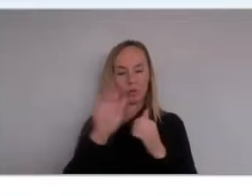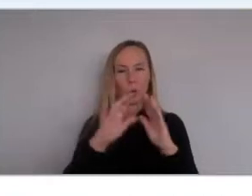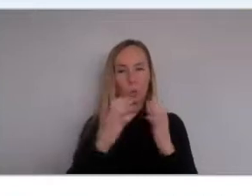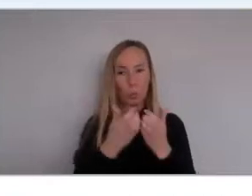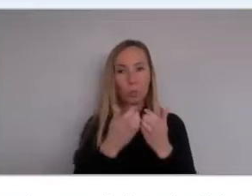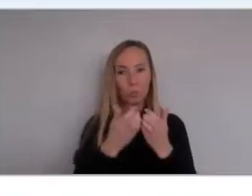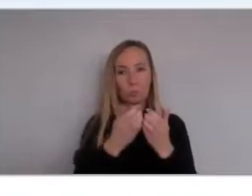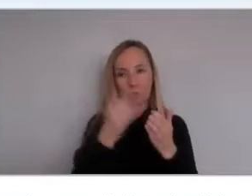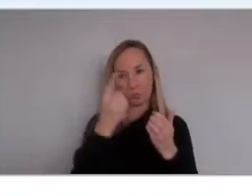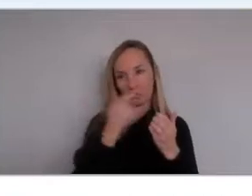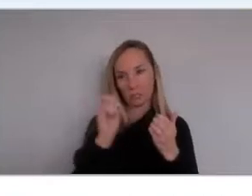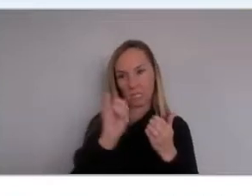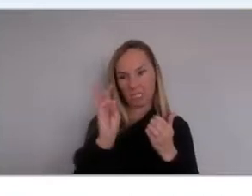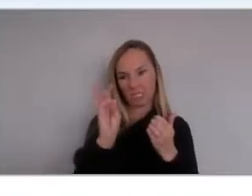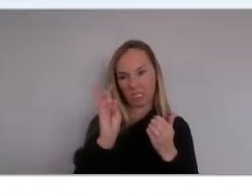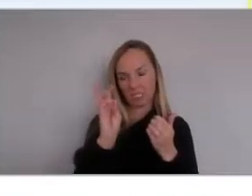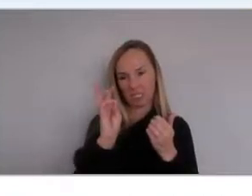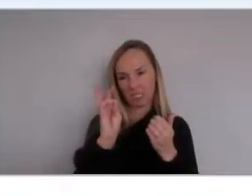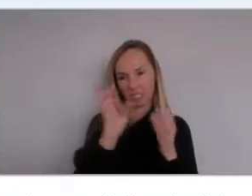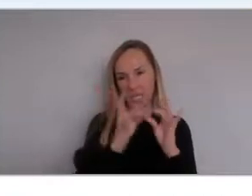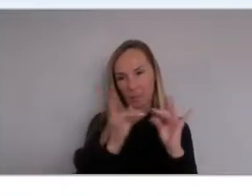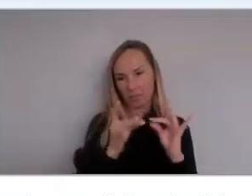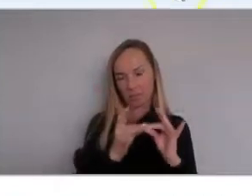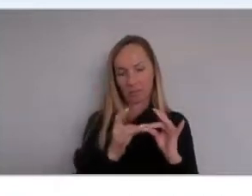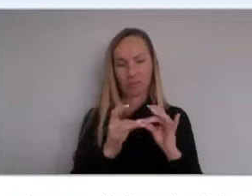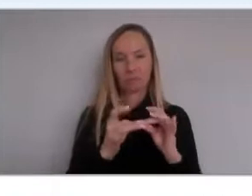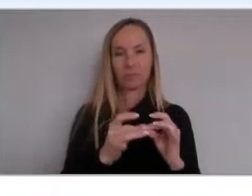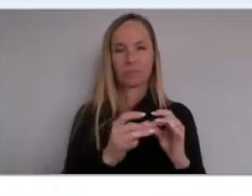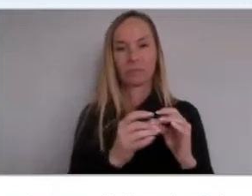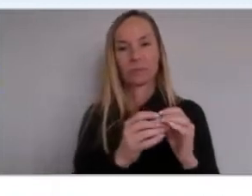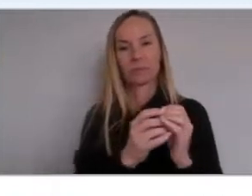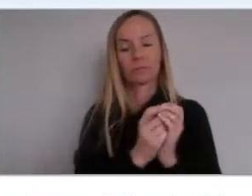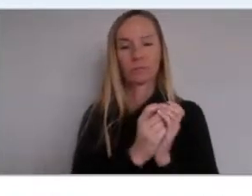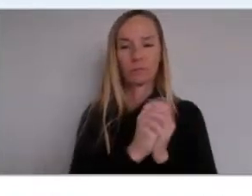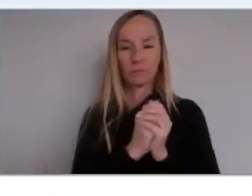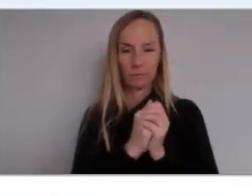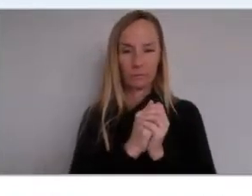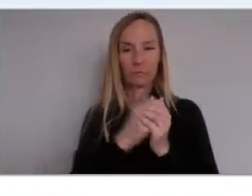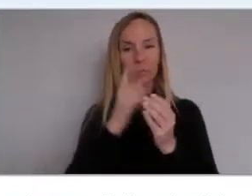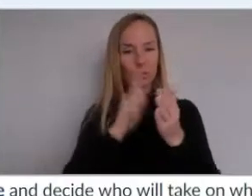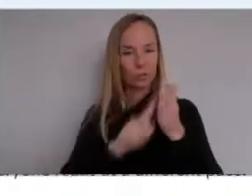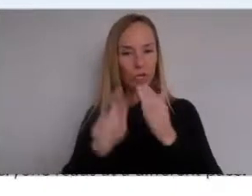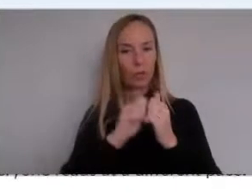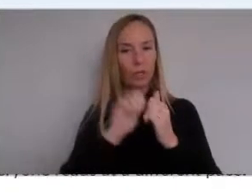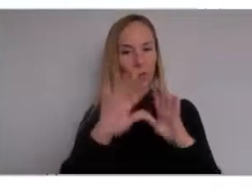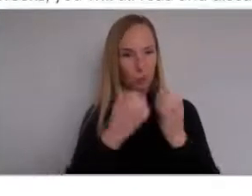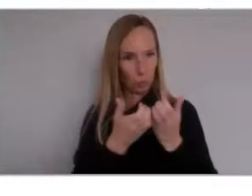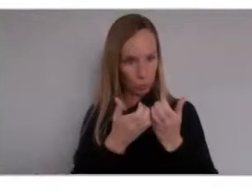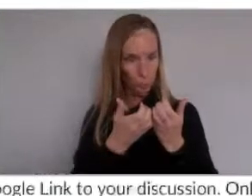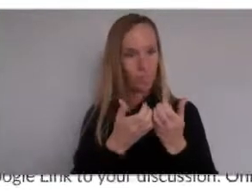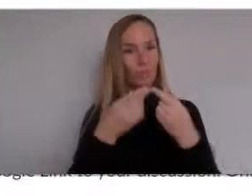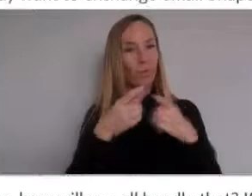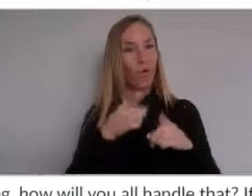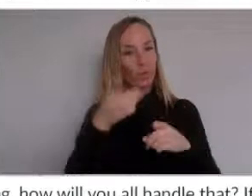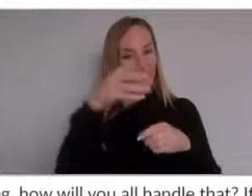like 6 out of 8, 6 comments or so forth. So good. So check in with your group. While you're in your